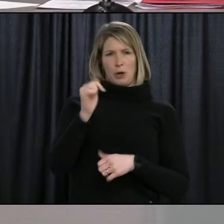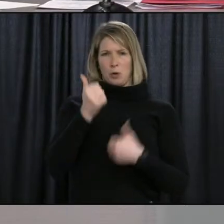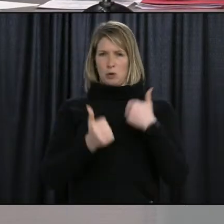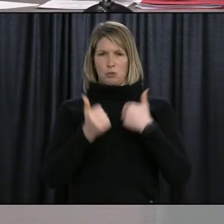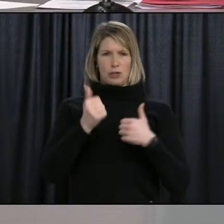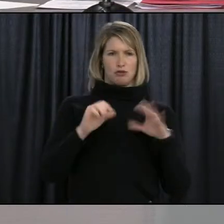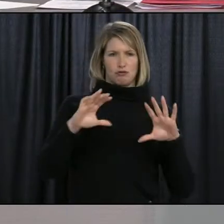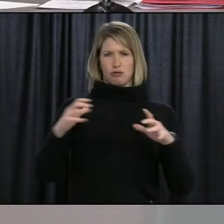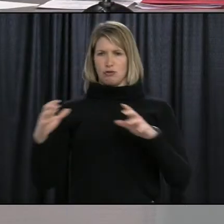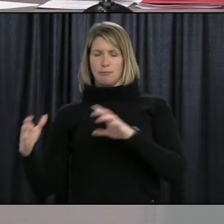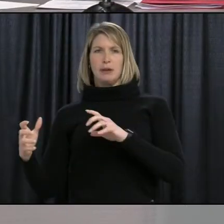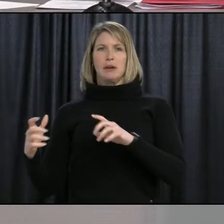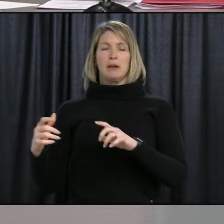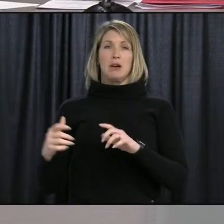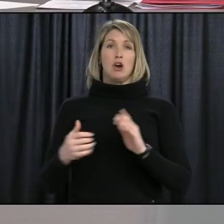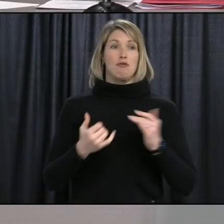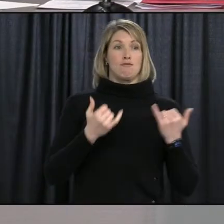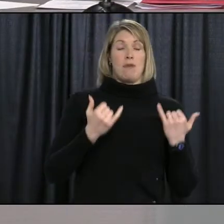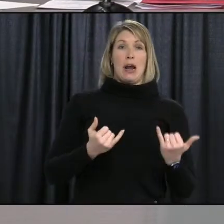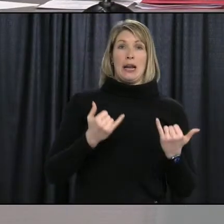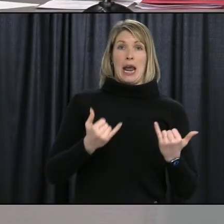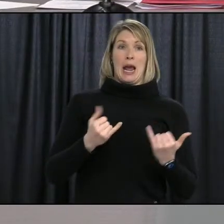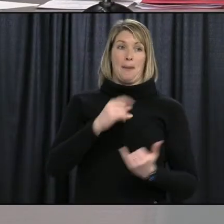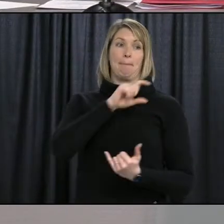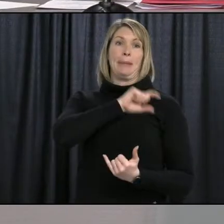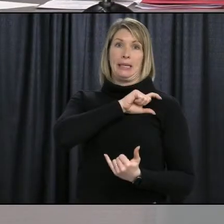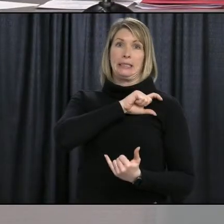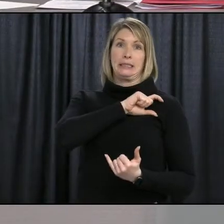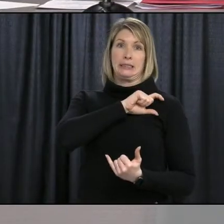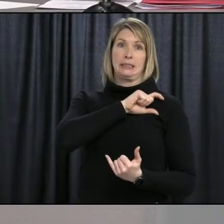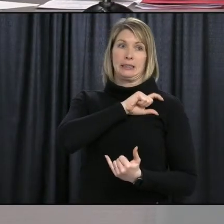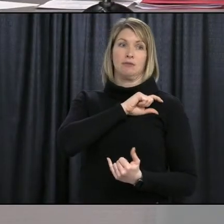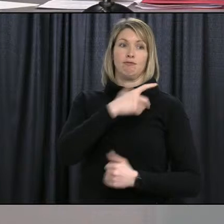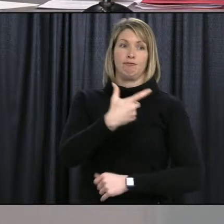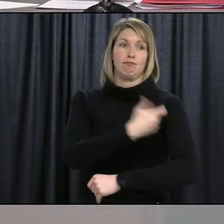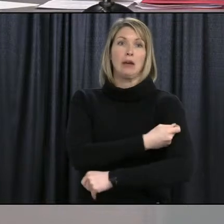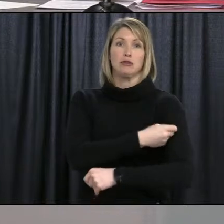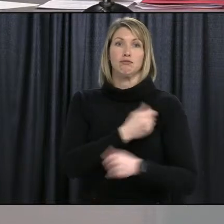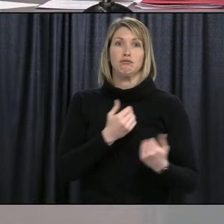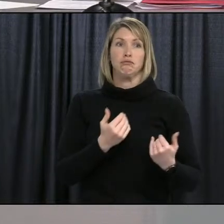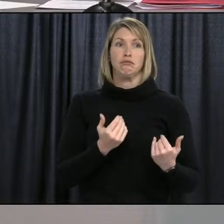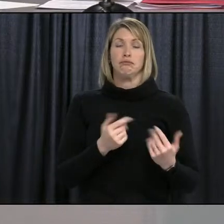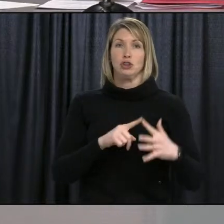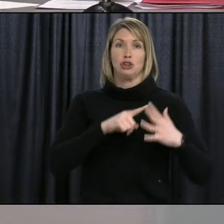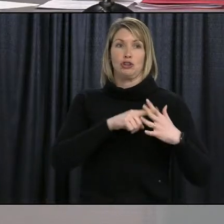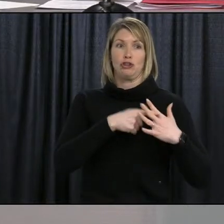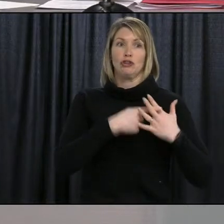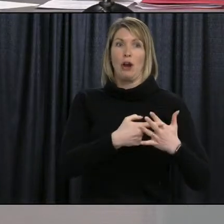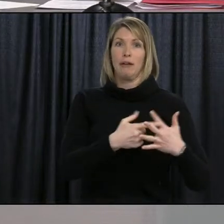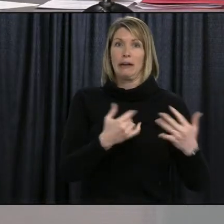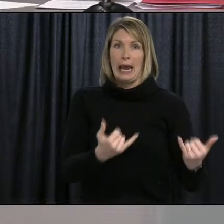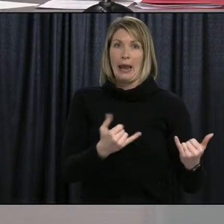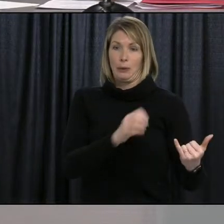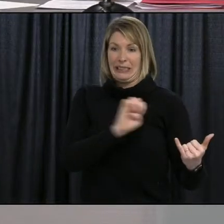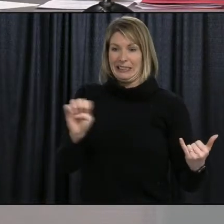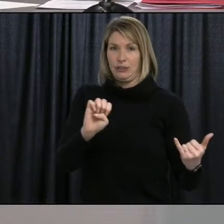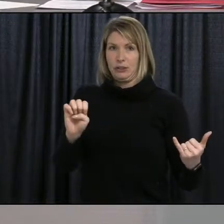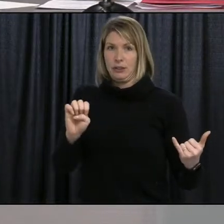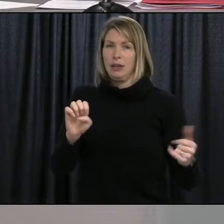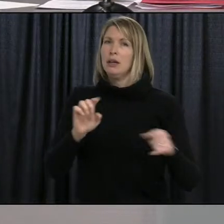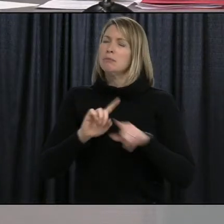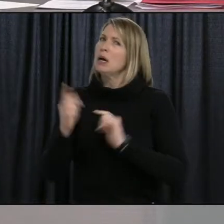Police officers are being vaccinated in the eastern region now, but people who are in between 70 and 80 are